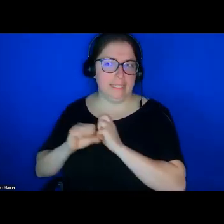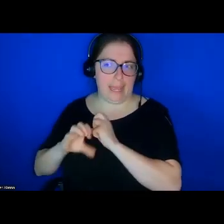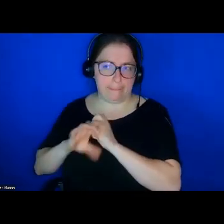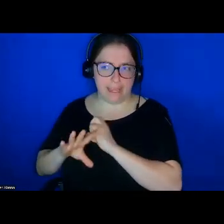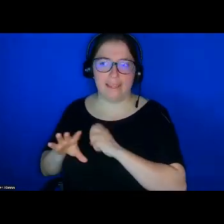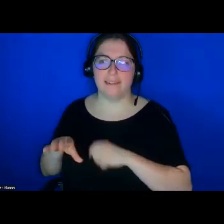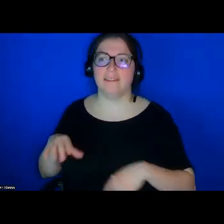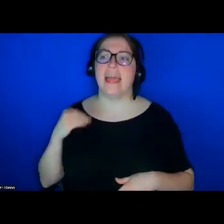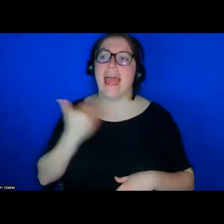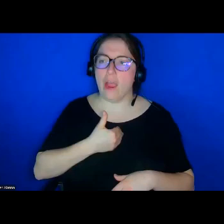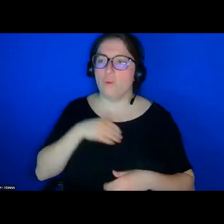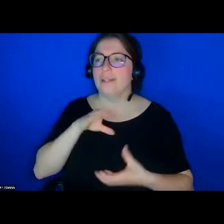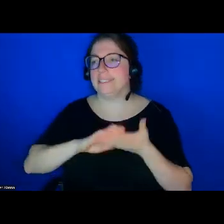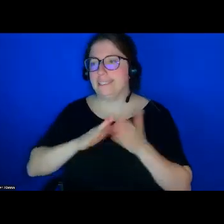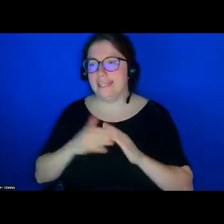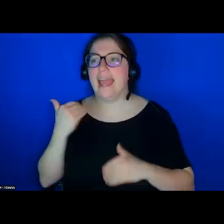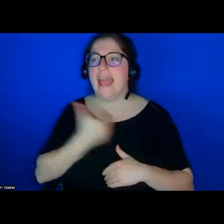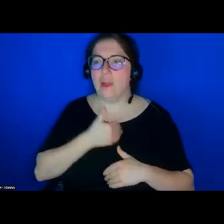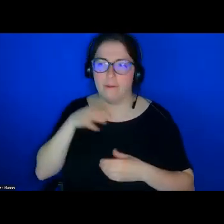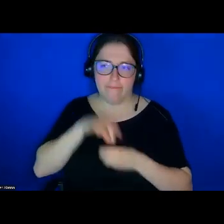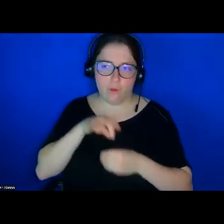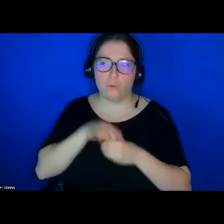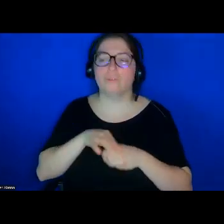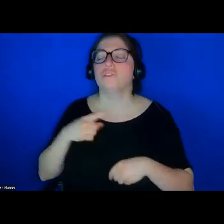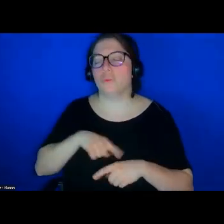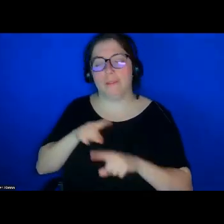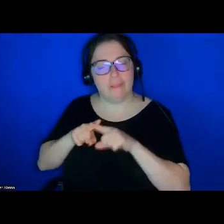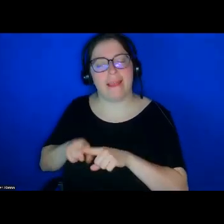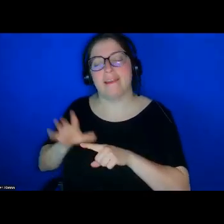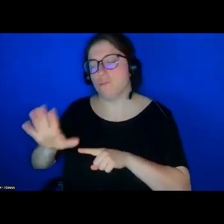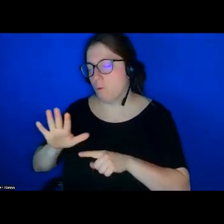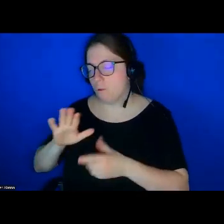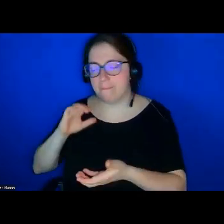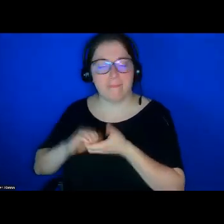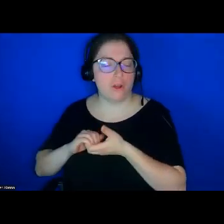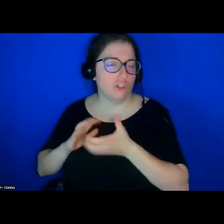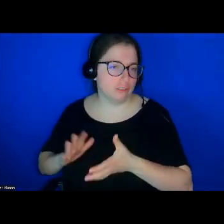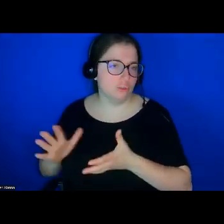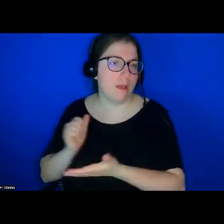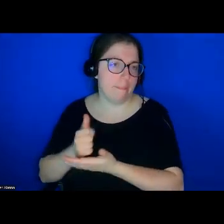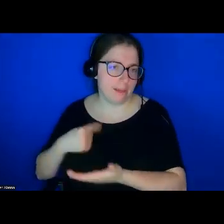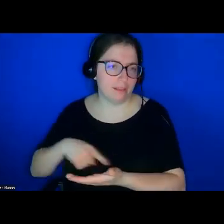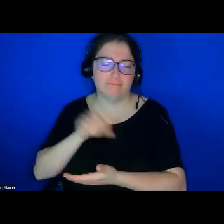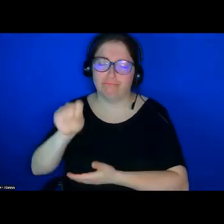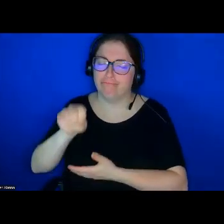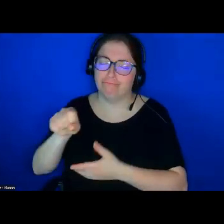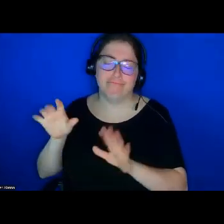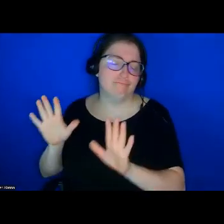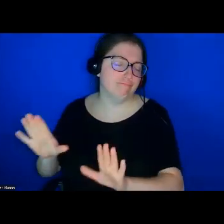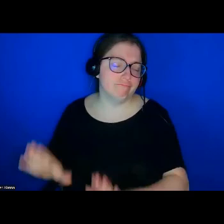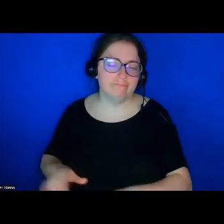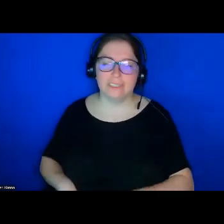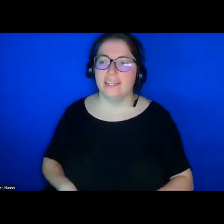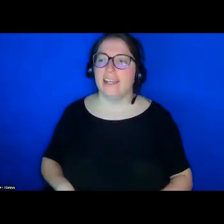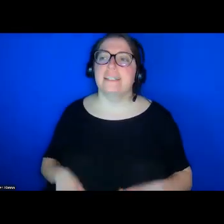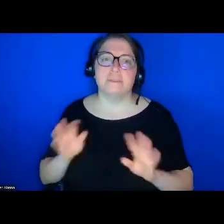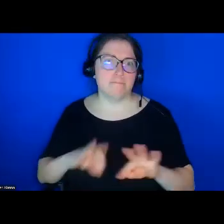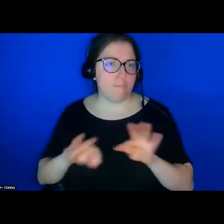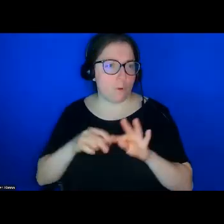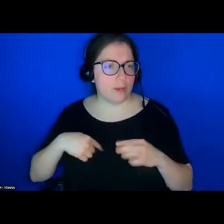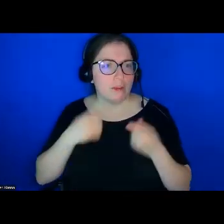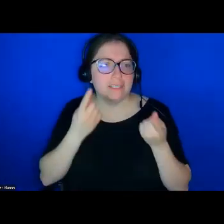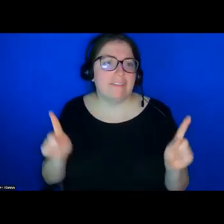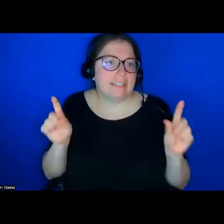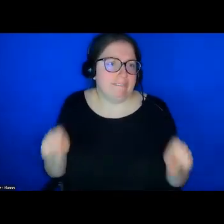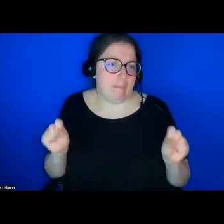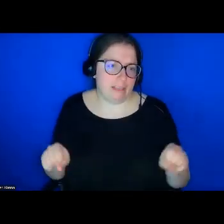um so really we rely on partners like these to to help us and make sure that we're uh being as effective as we possibly